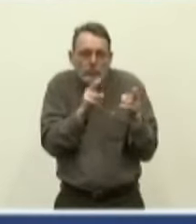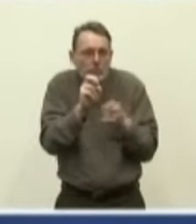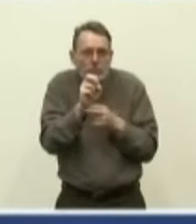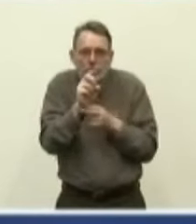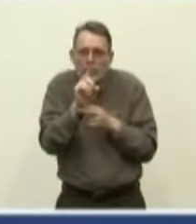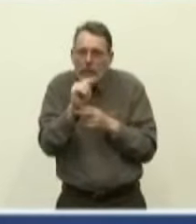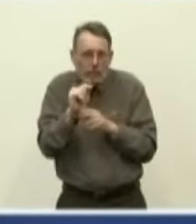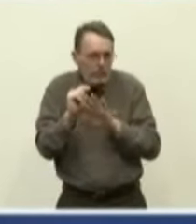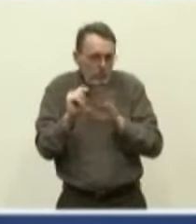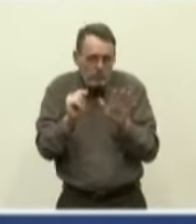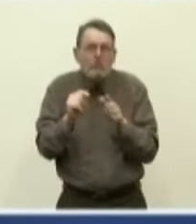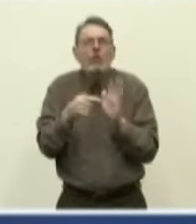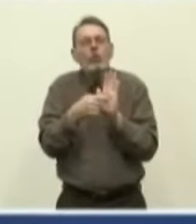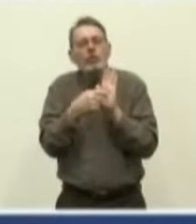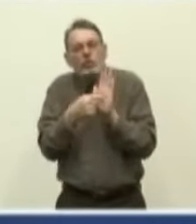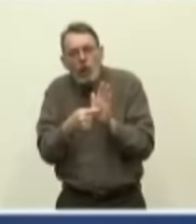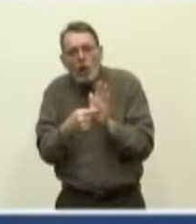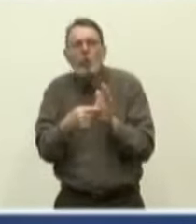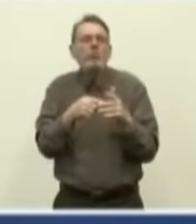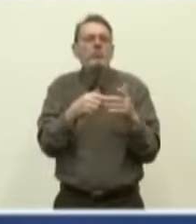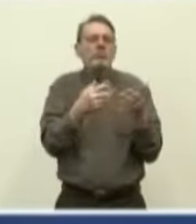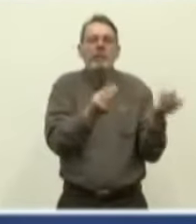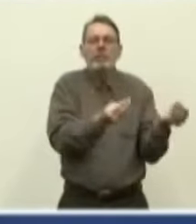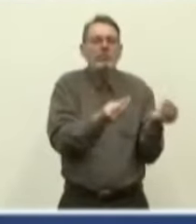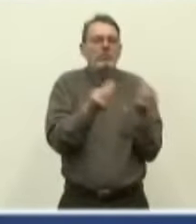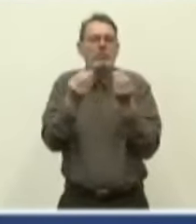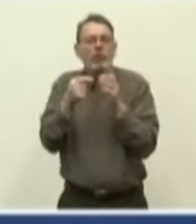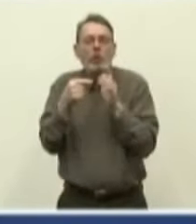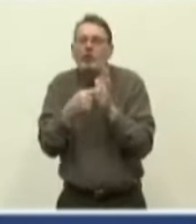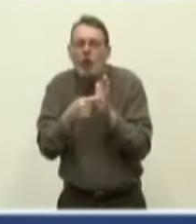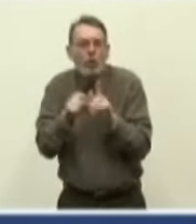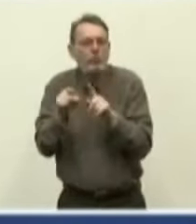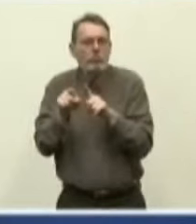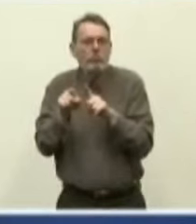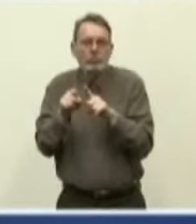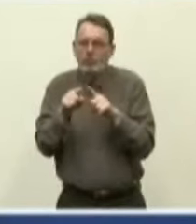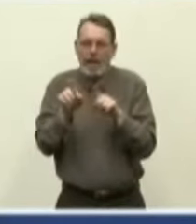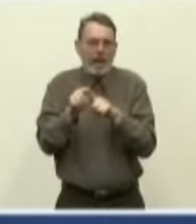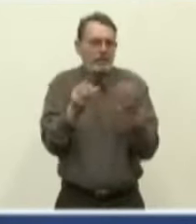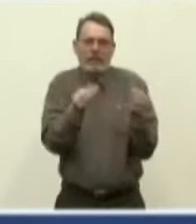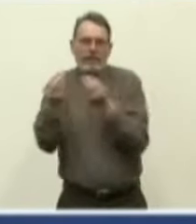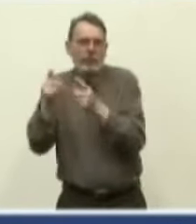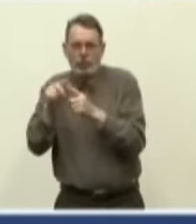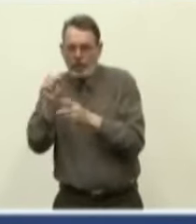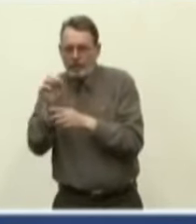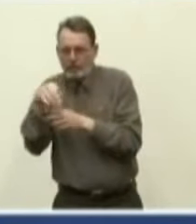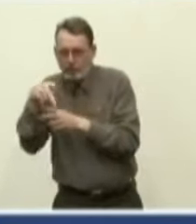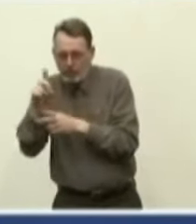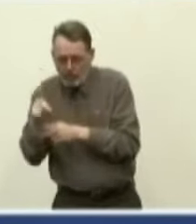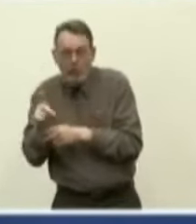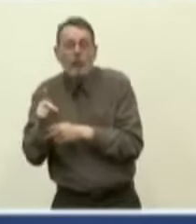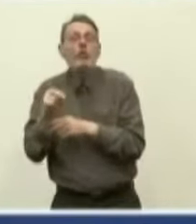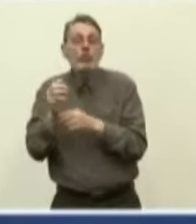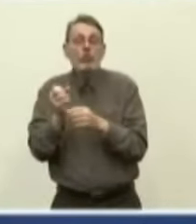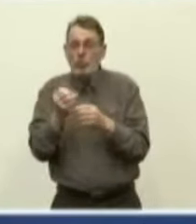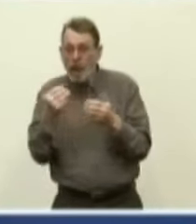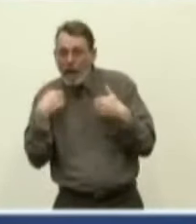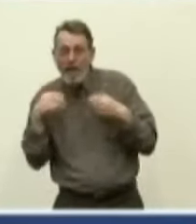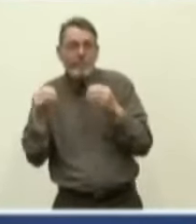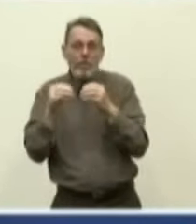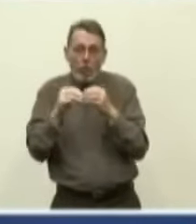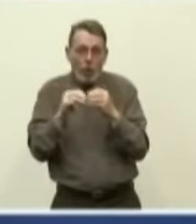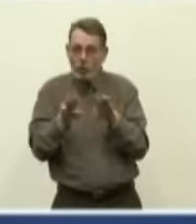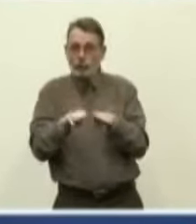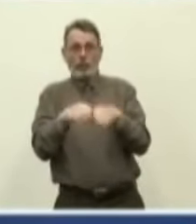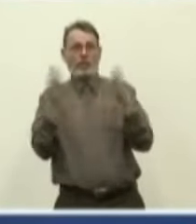and are shown as provided to SFPD. At select points, to increase transparency for viewers, the video has